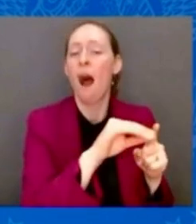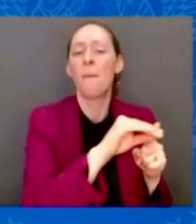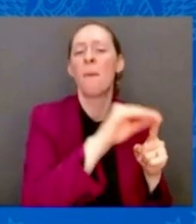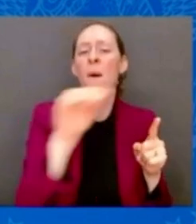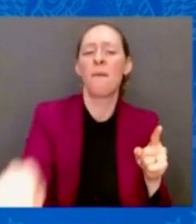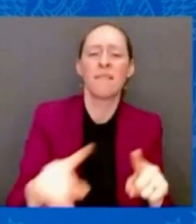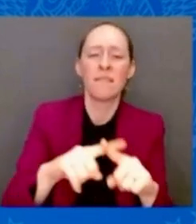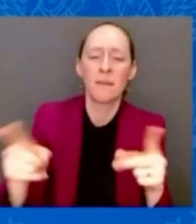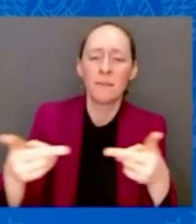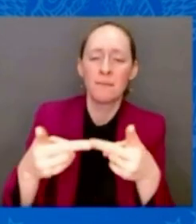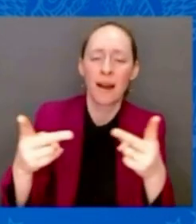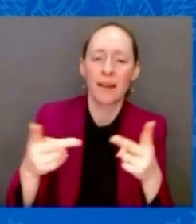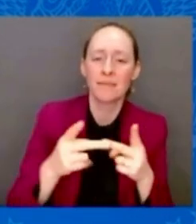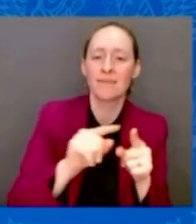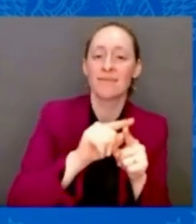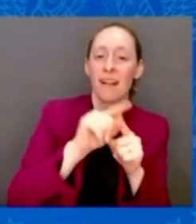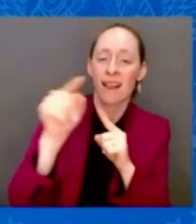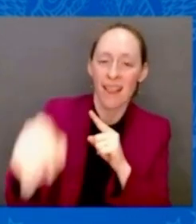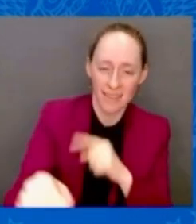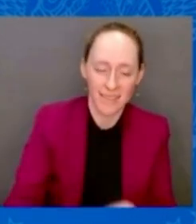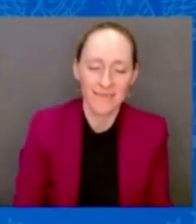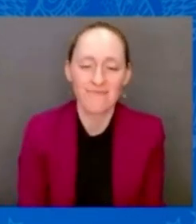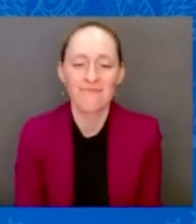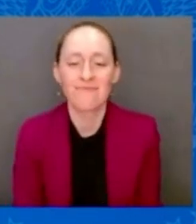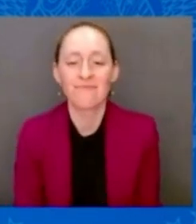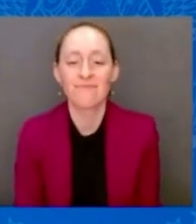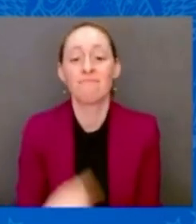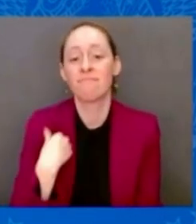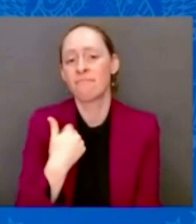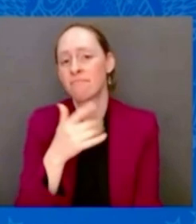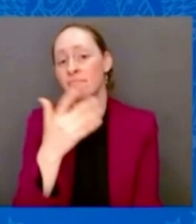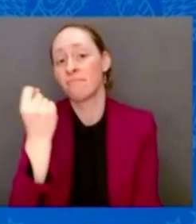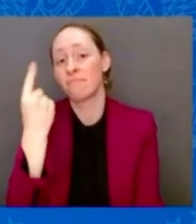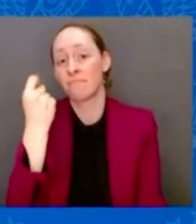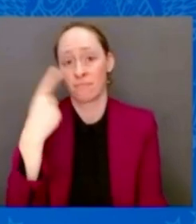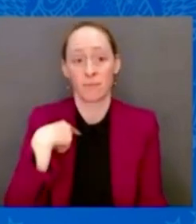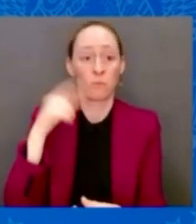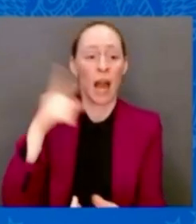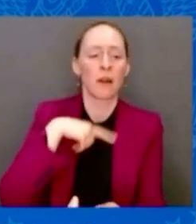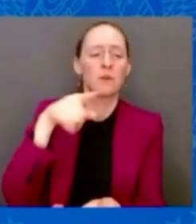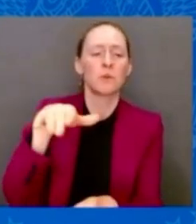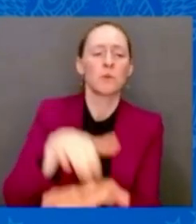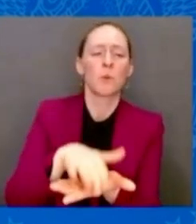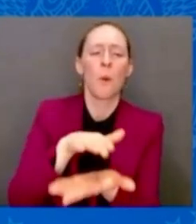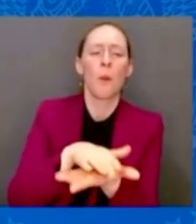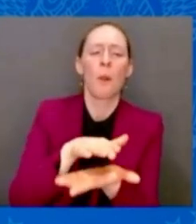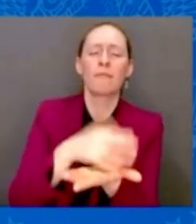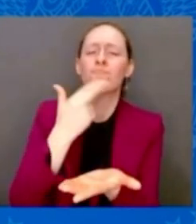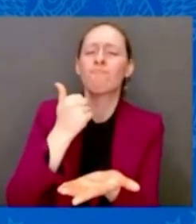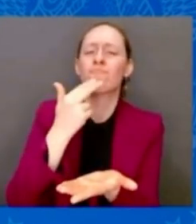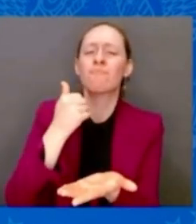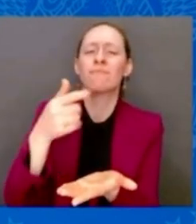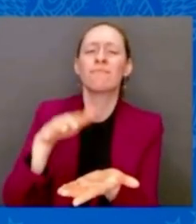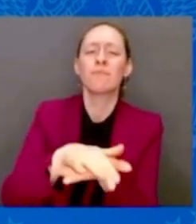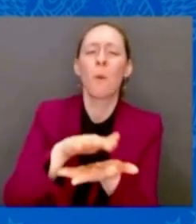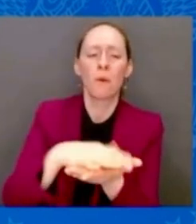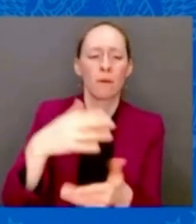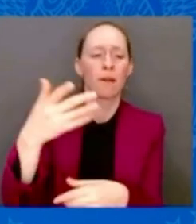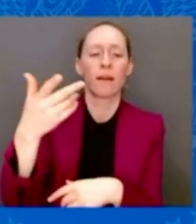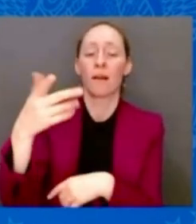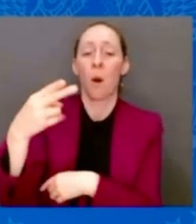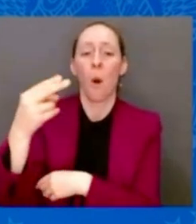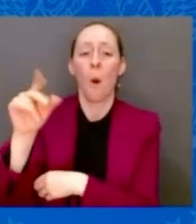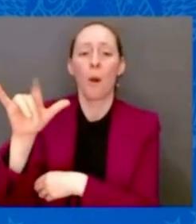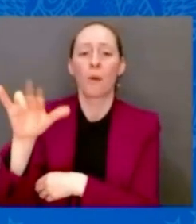Holy Rosary. And right across the street was the Claymont Fire Hall. And that was a place where you got buried, you